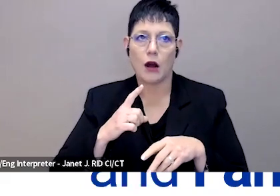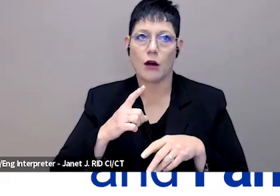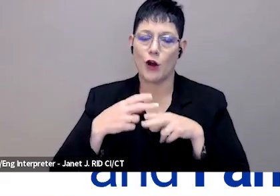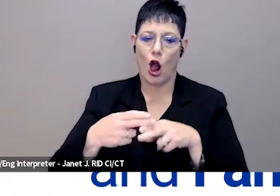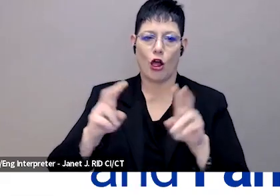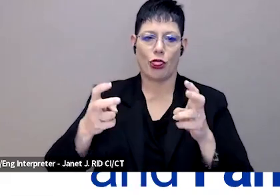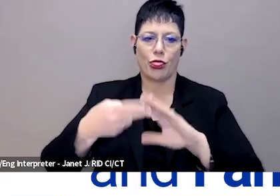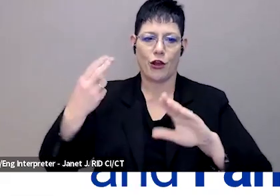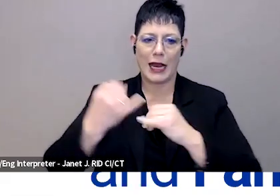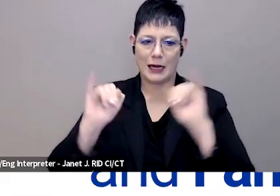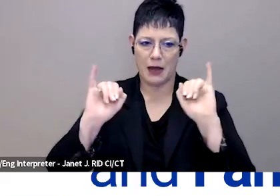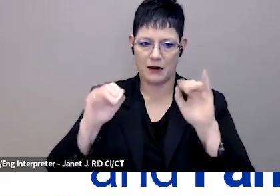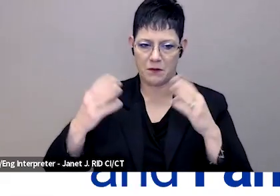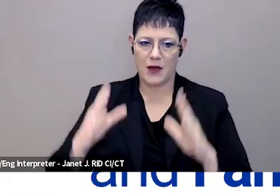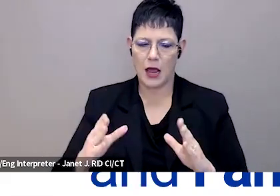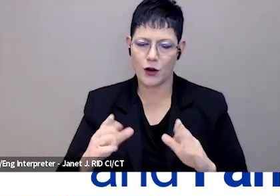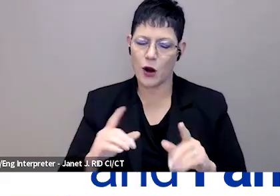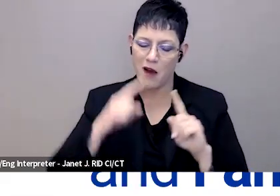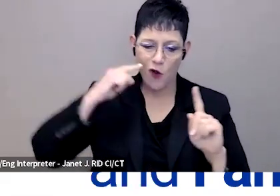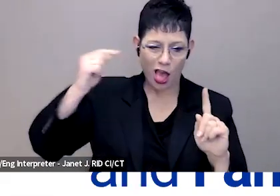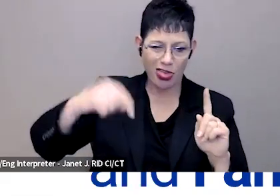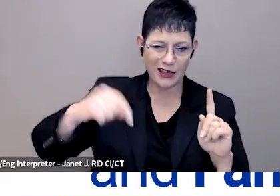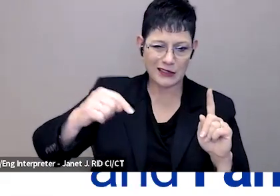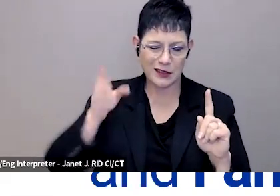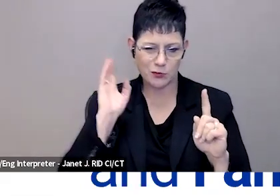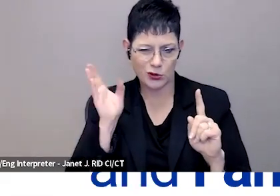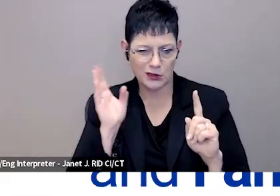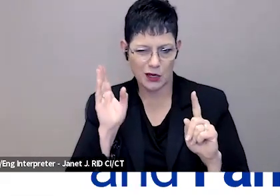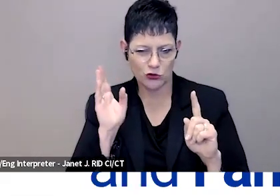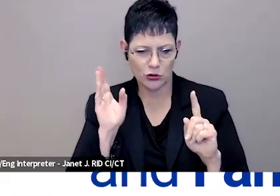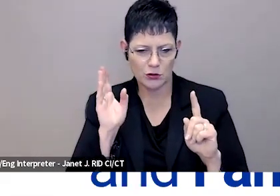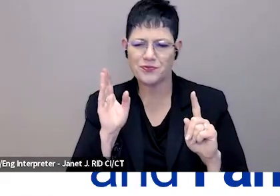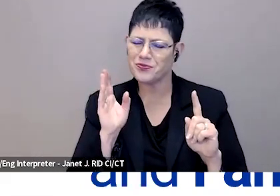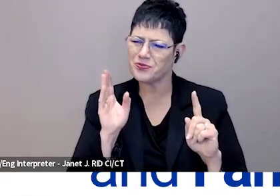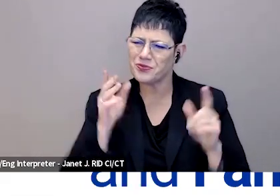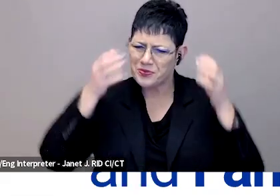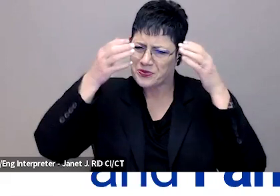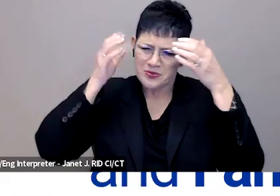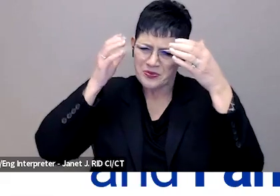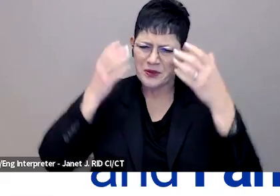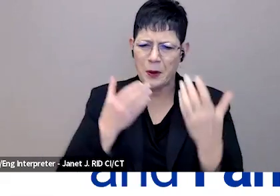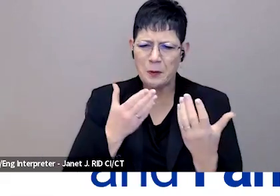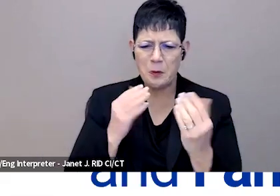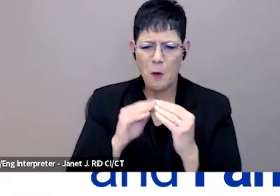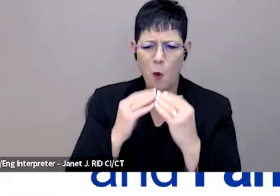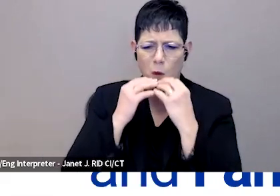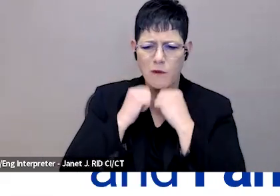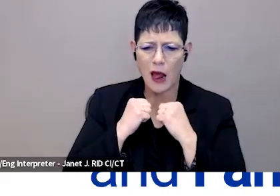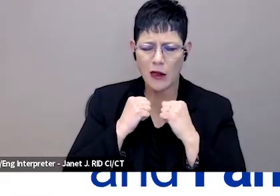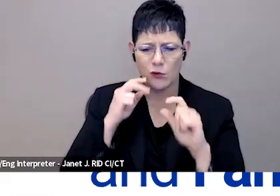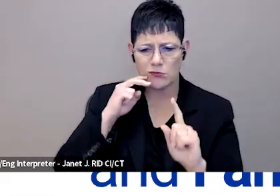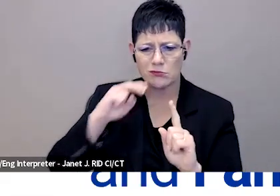providers, right? But I would pose that for the purposes of this presentation, there might be more value in thinking